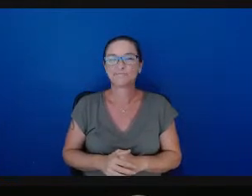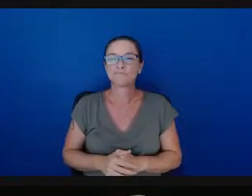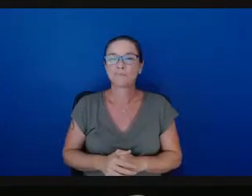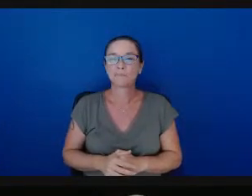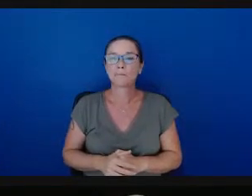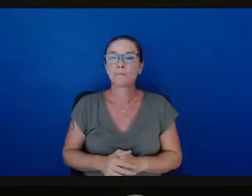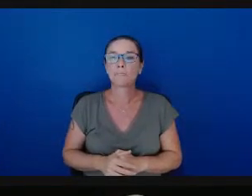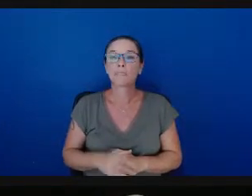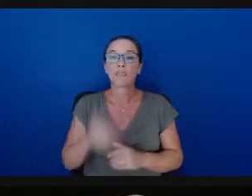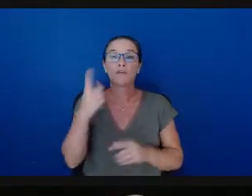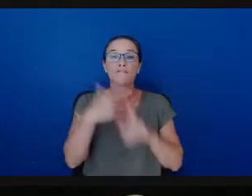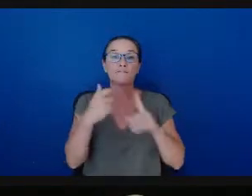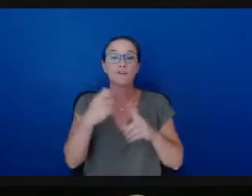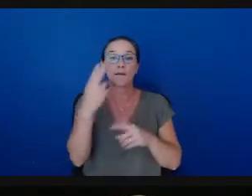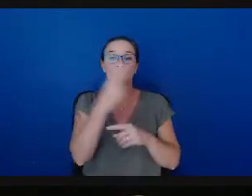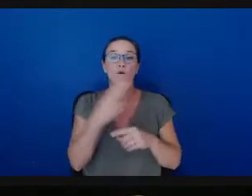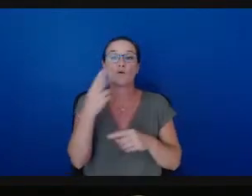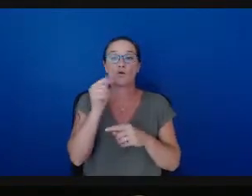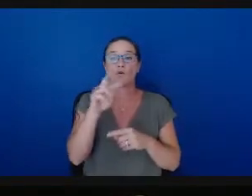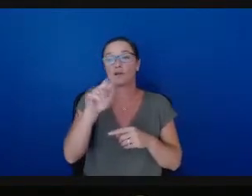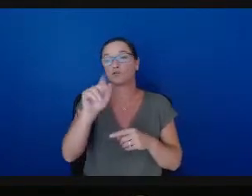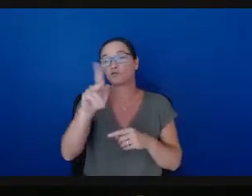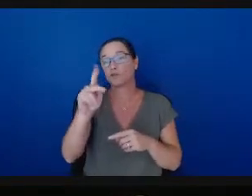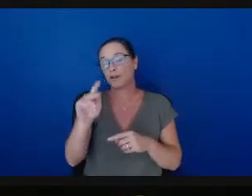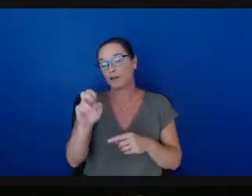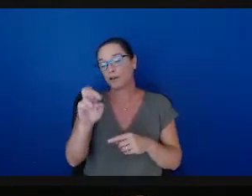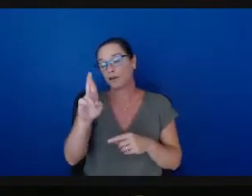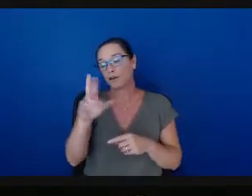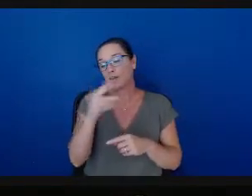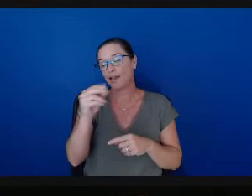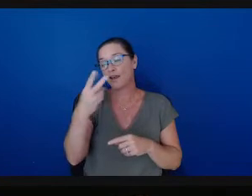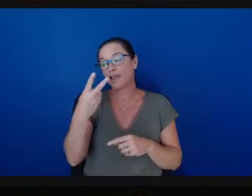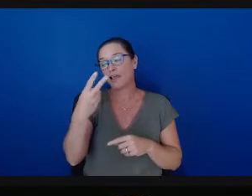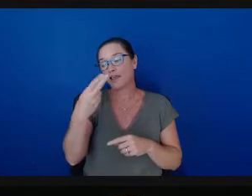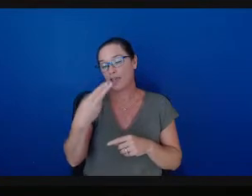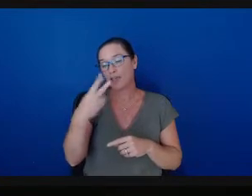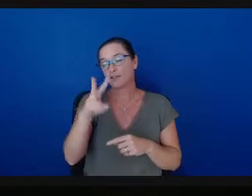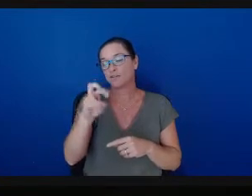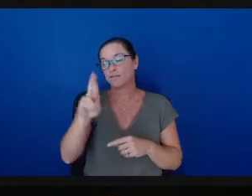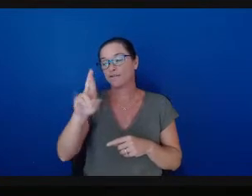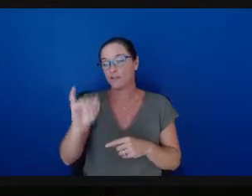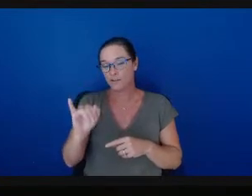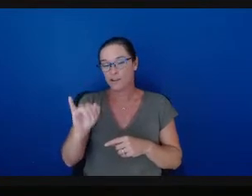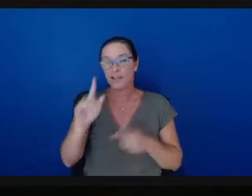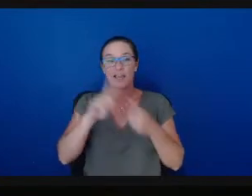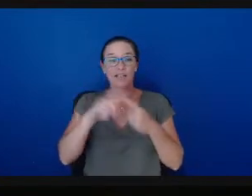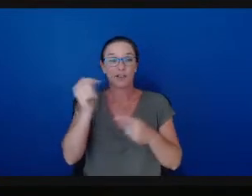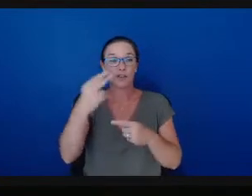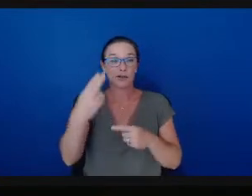Right. So from Hawaiʻi Tracker and HVery, until Thursday, enjoy the eruption.